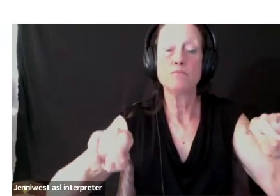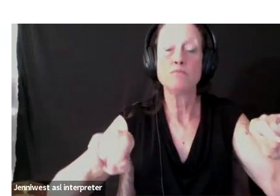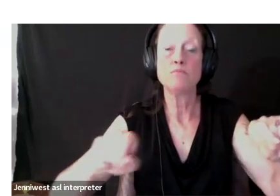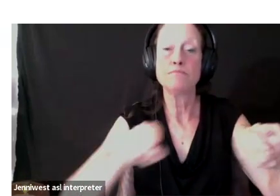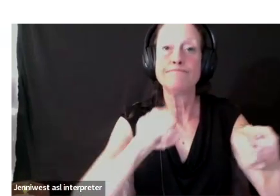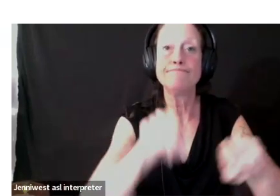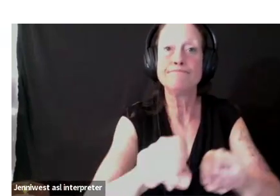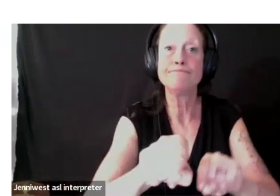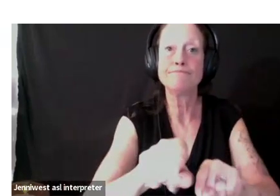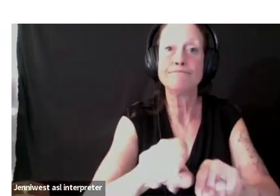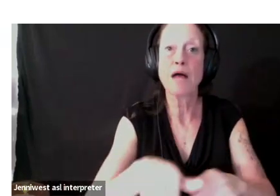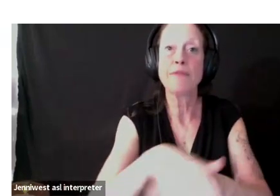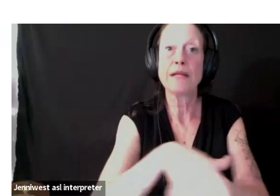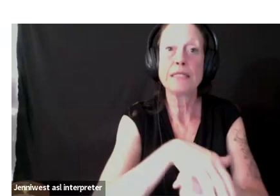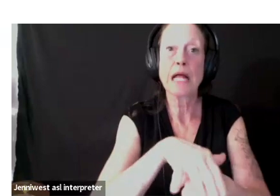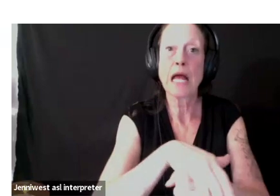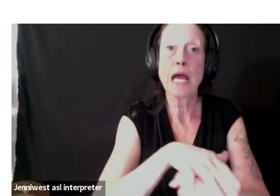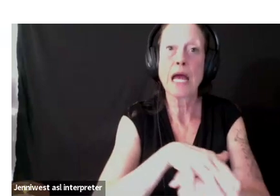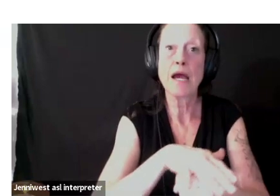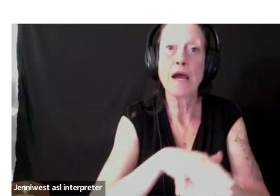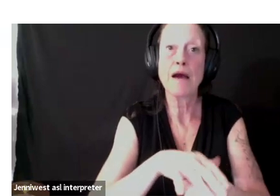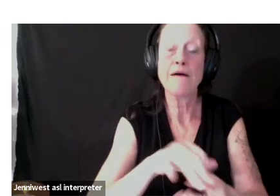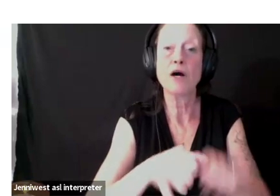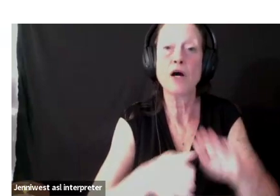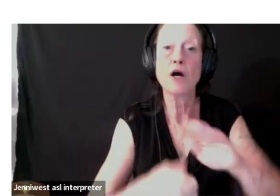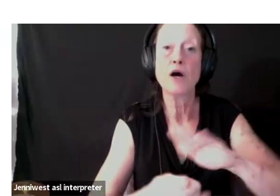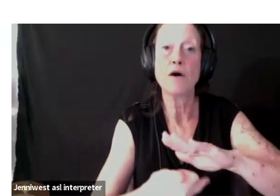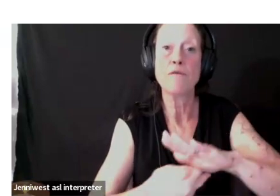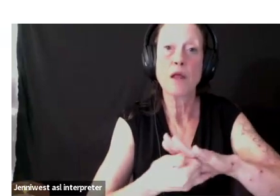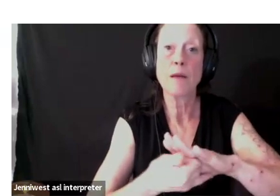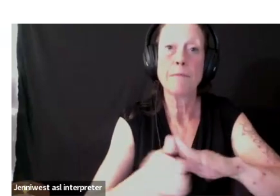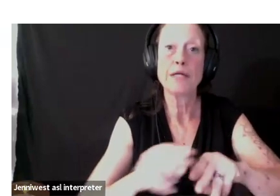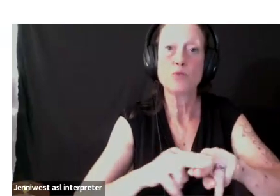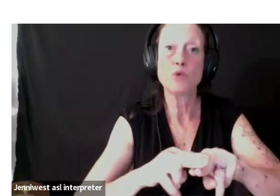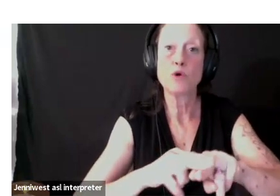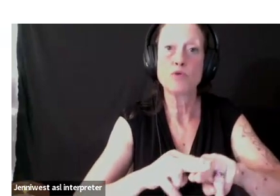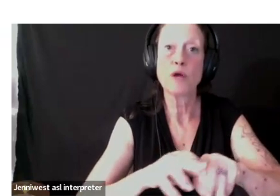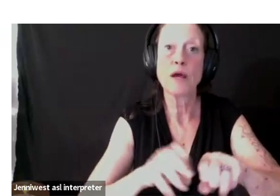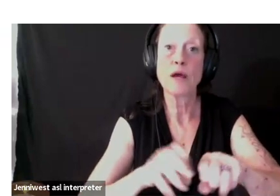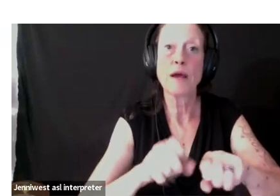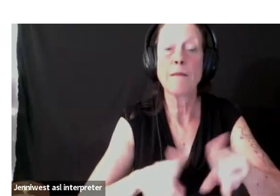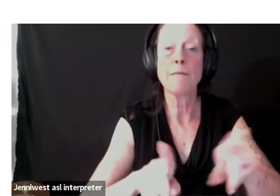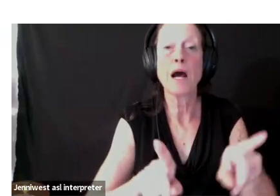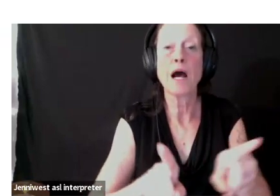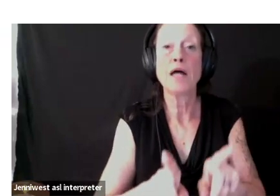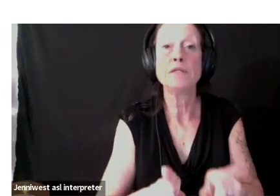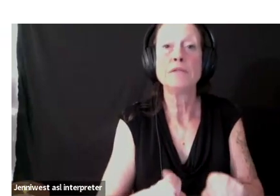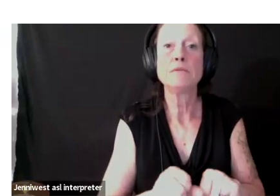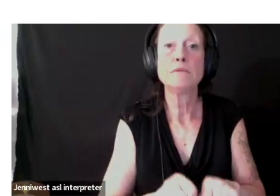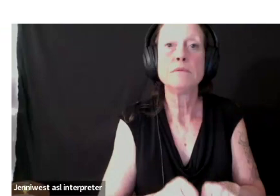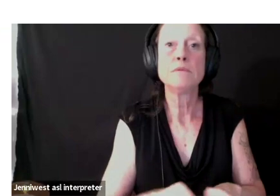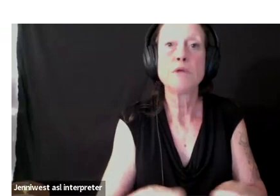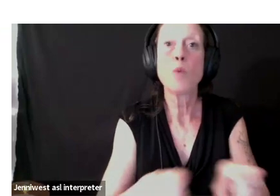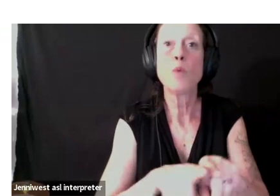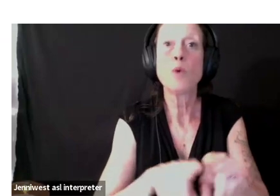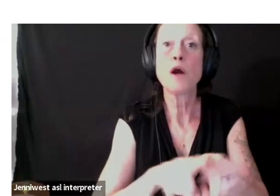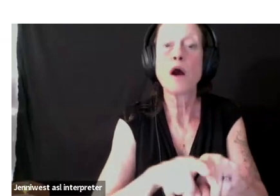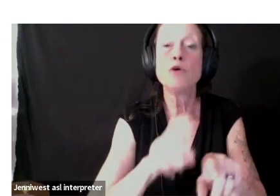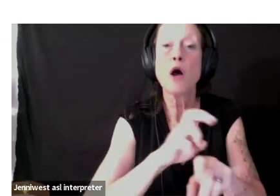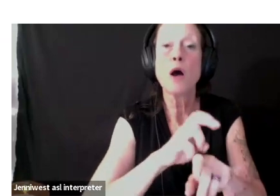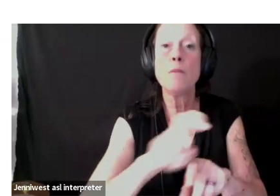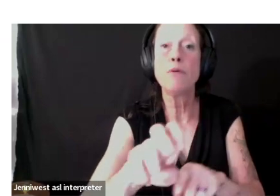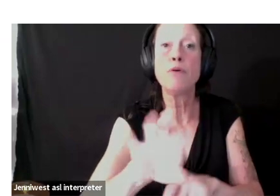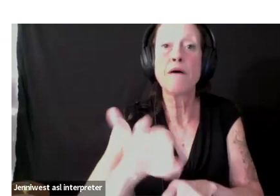area for the train, but we go into um, Fairfax, Montgomery